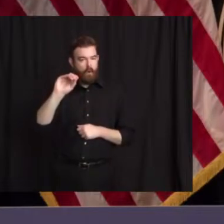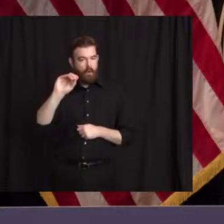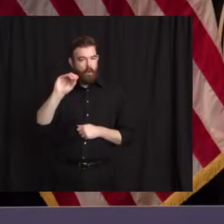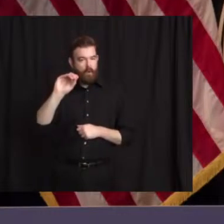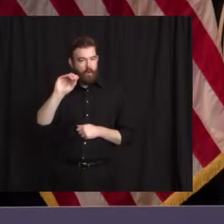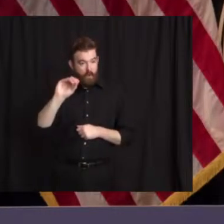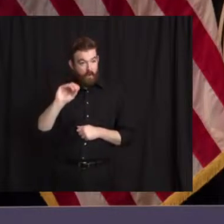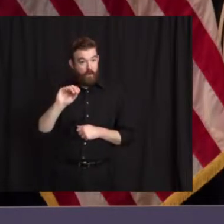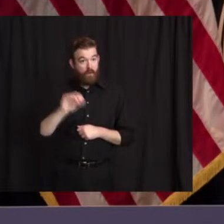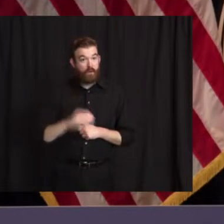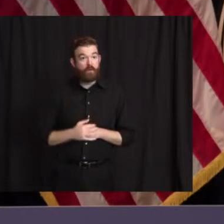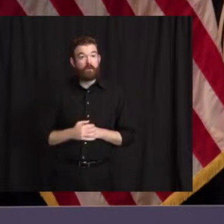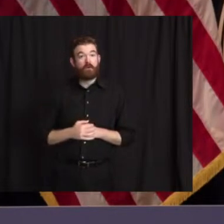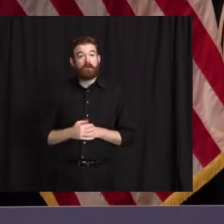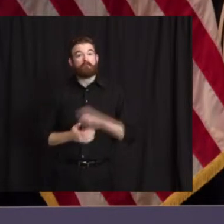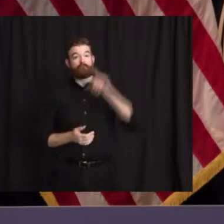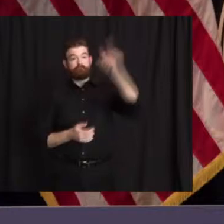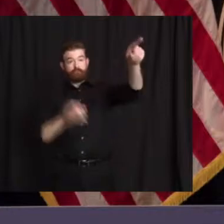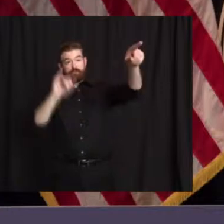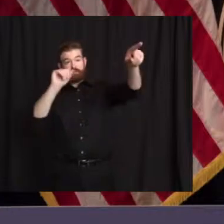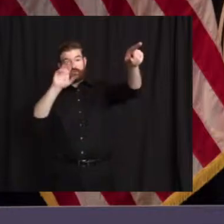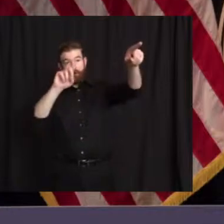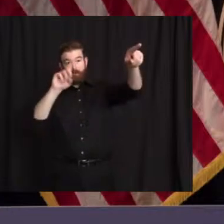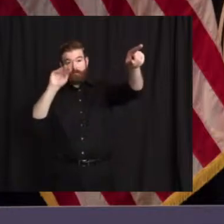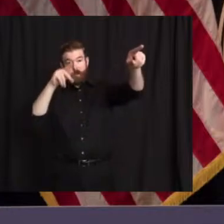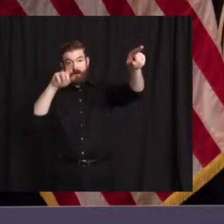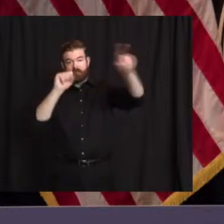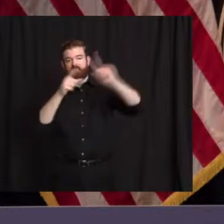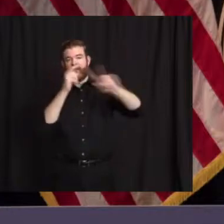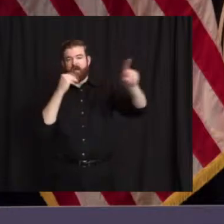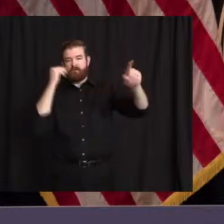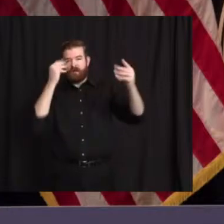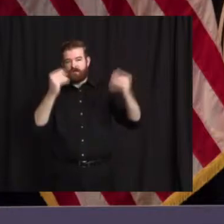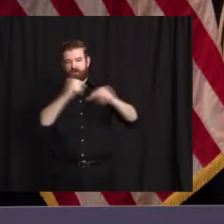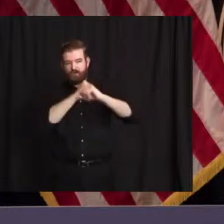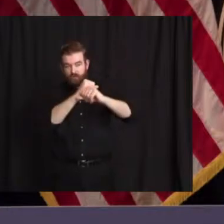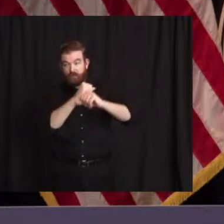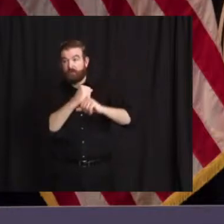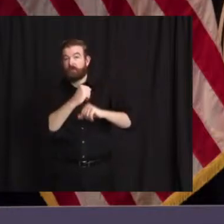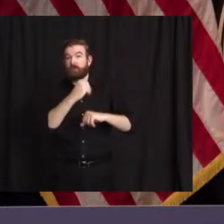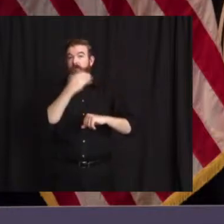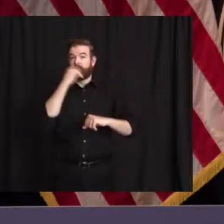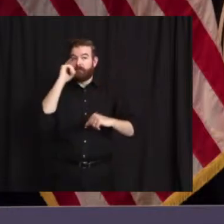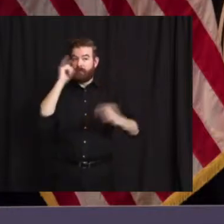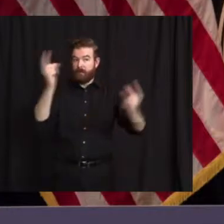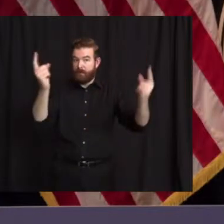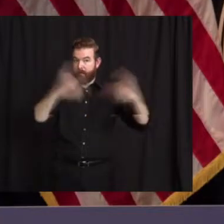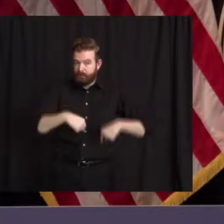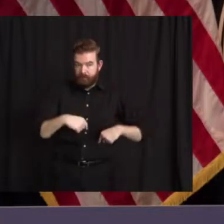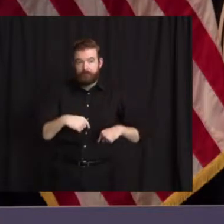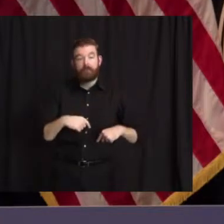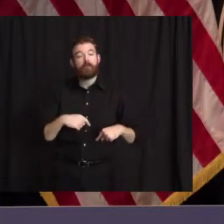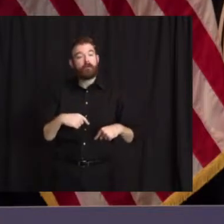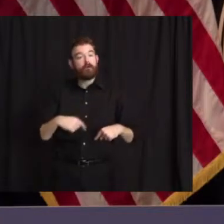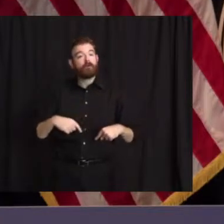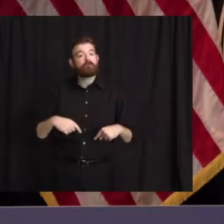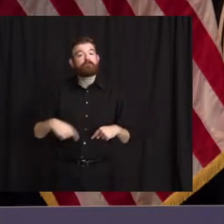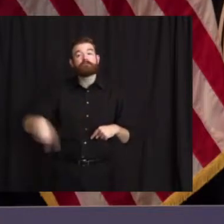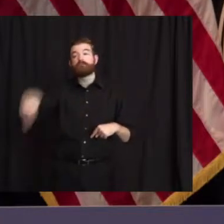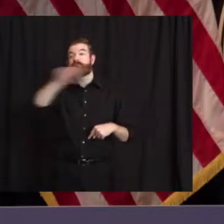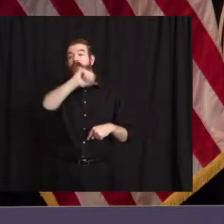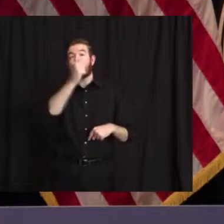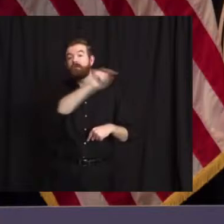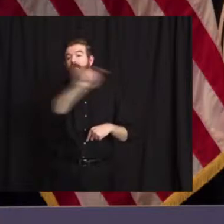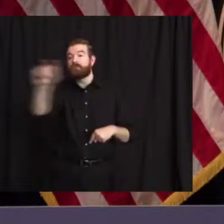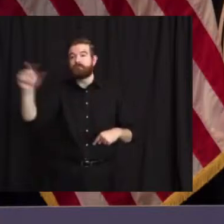teammates. Before we get to Liz, we have an announcement. Throughout the past week, we've taken the first